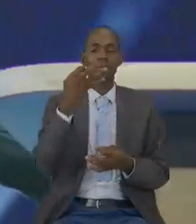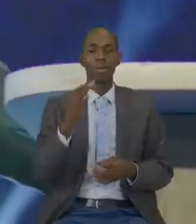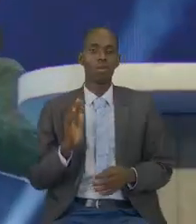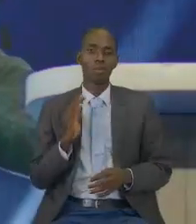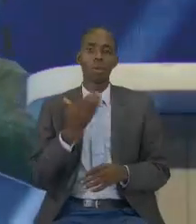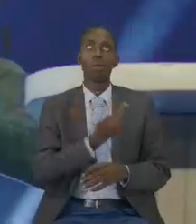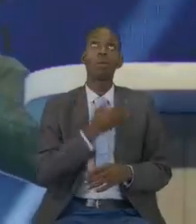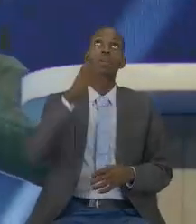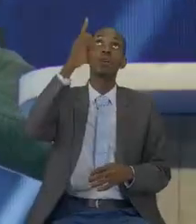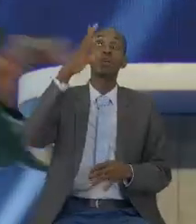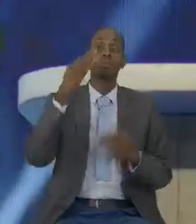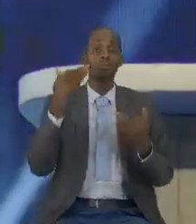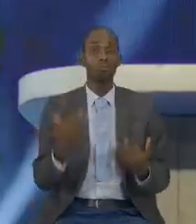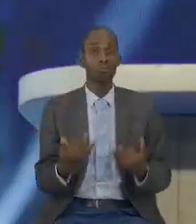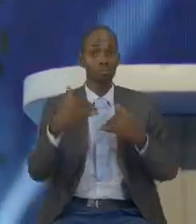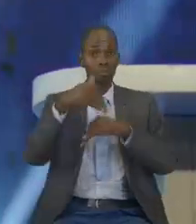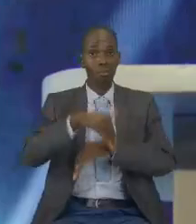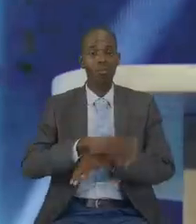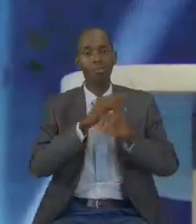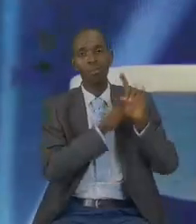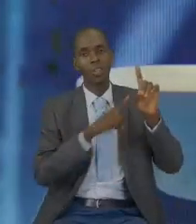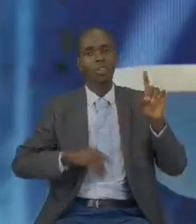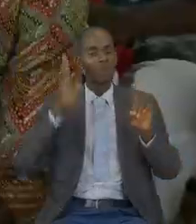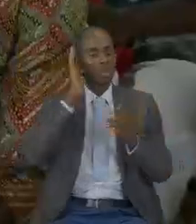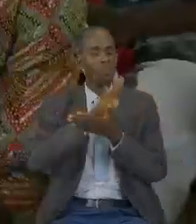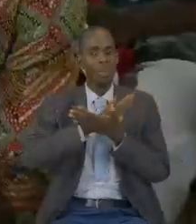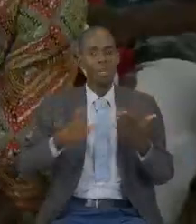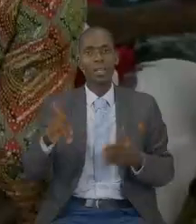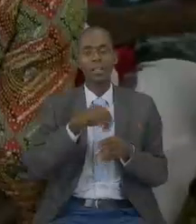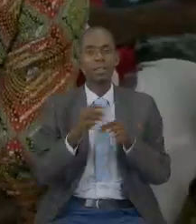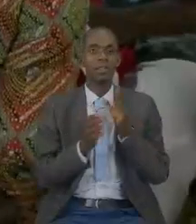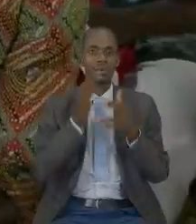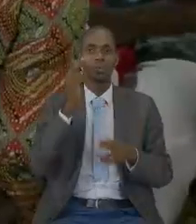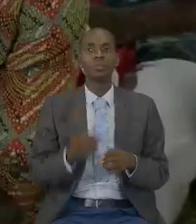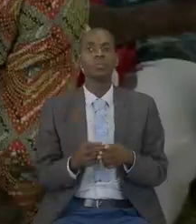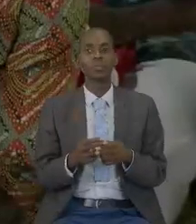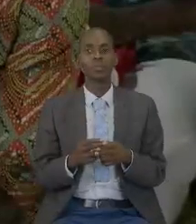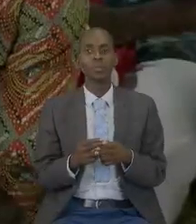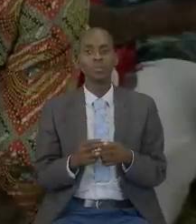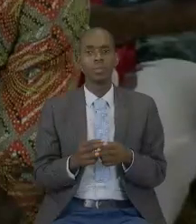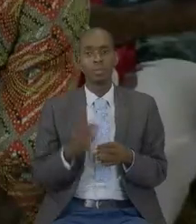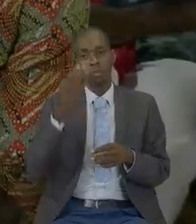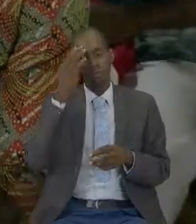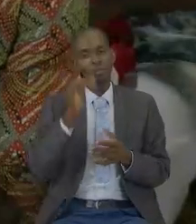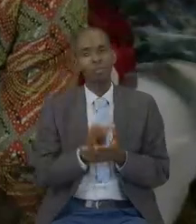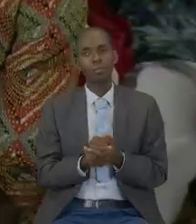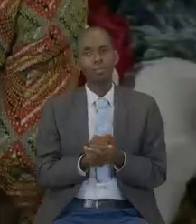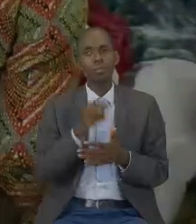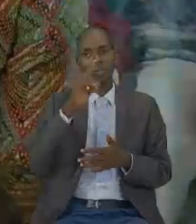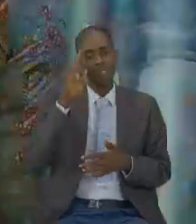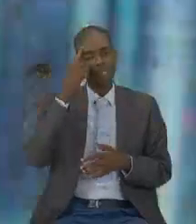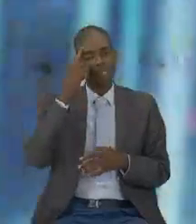our God. Tonight, the Lord will cleanse you. You know, we think about